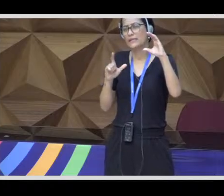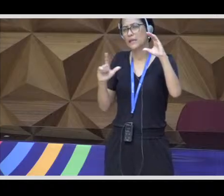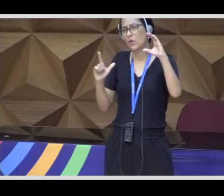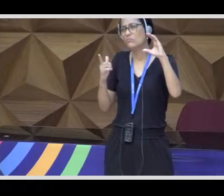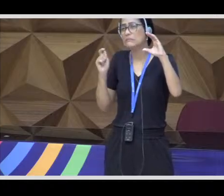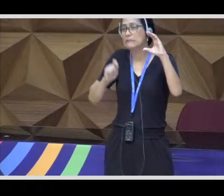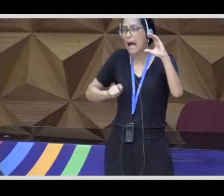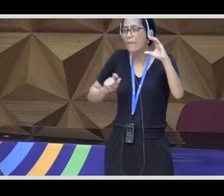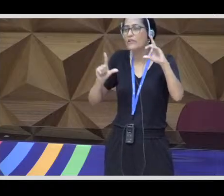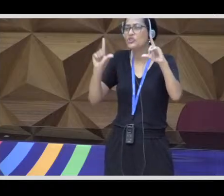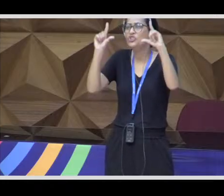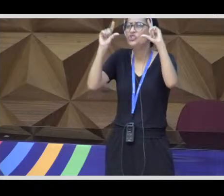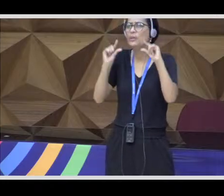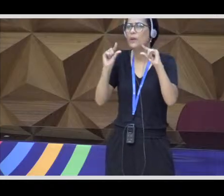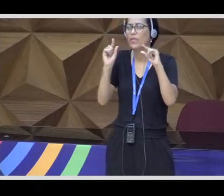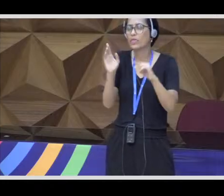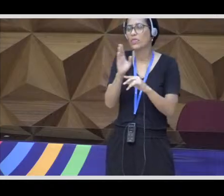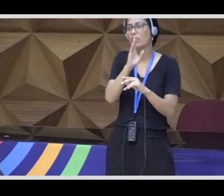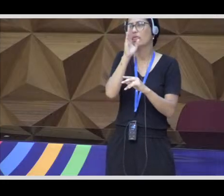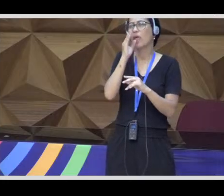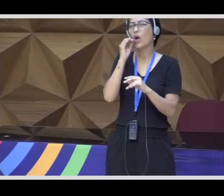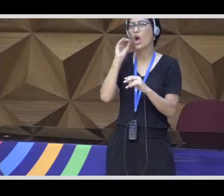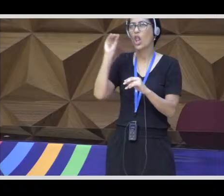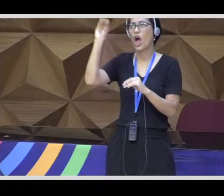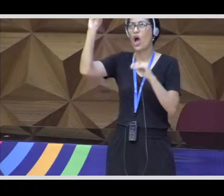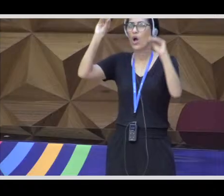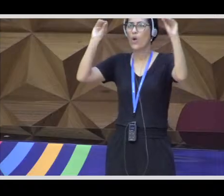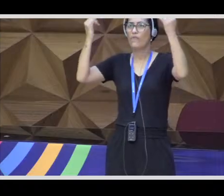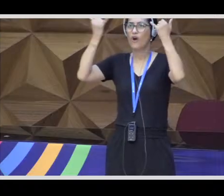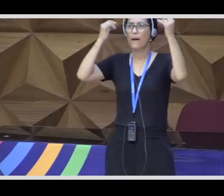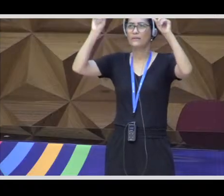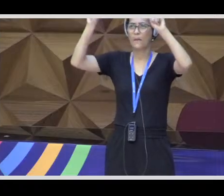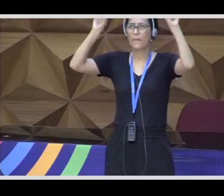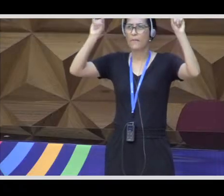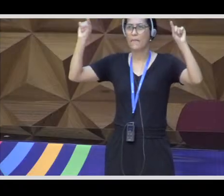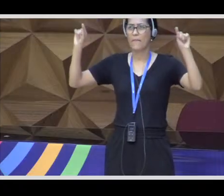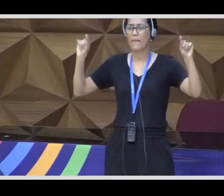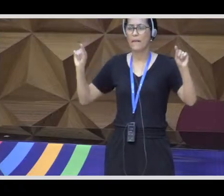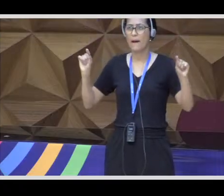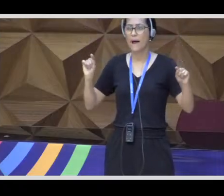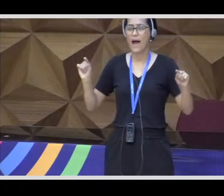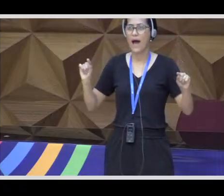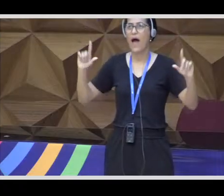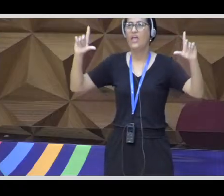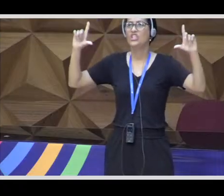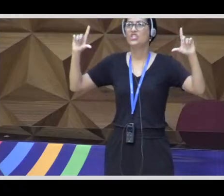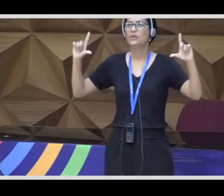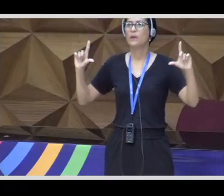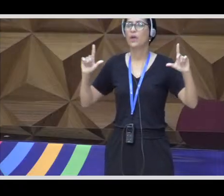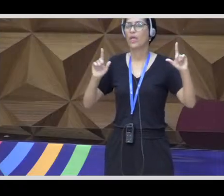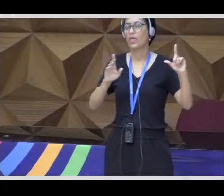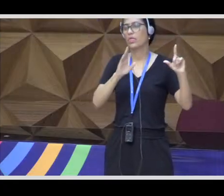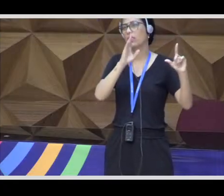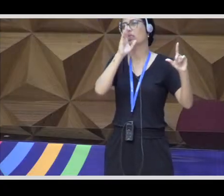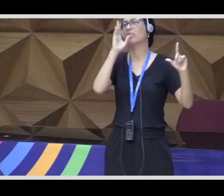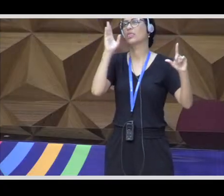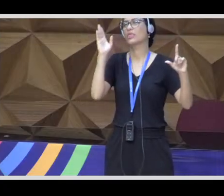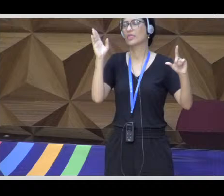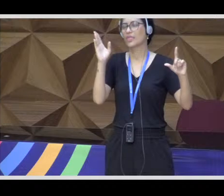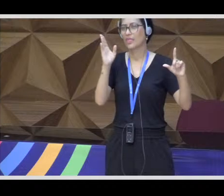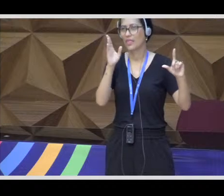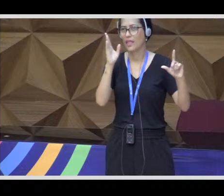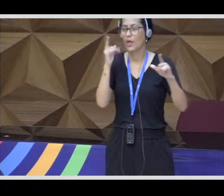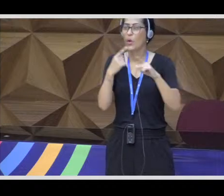stars around the star field, by having something else behind the view that you're looking at to indicate the physical motion of the vehicle. So you can do some very